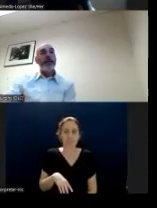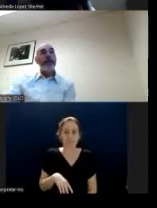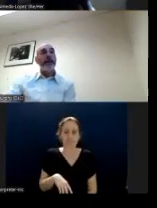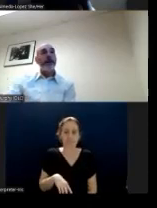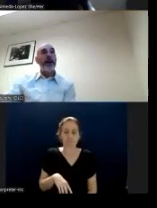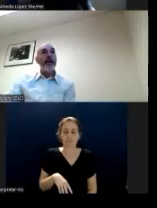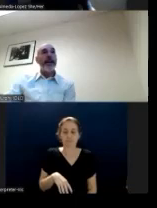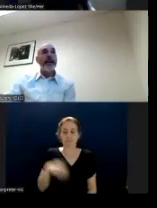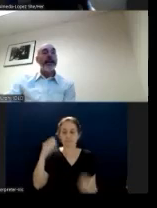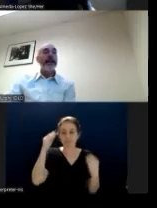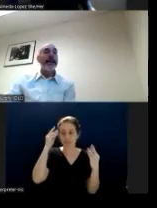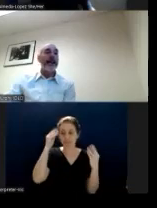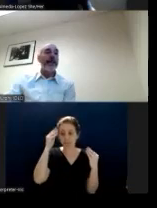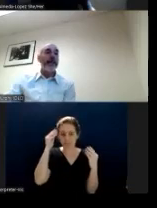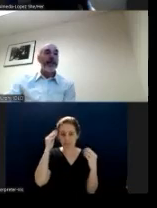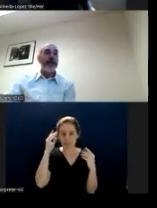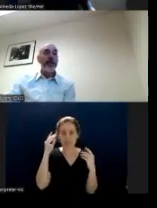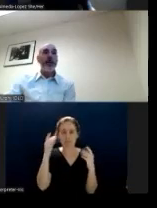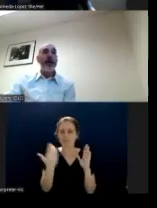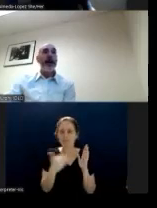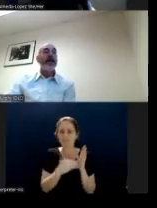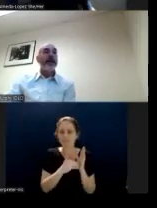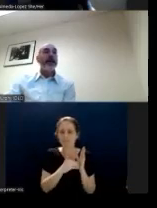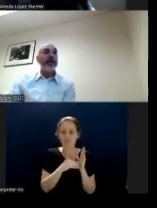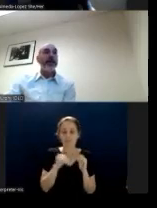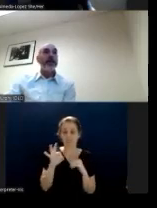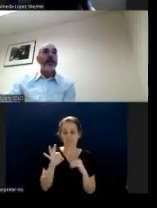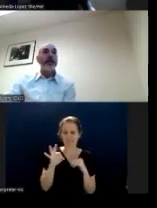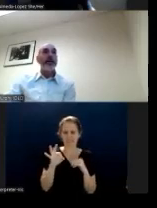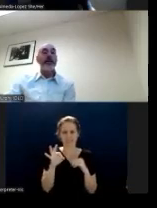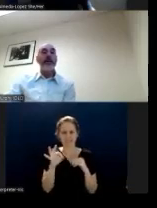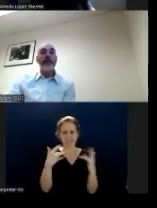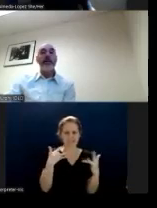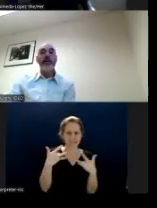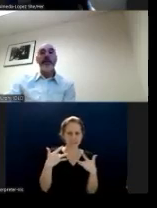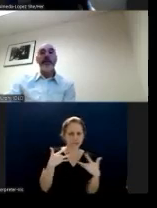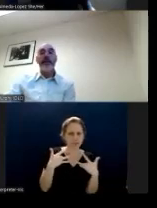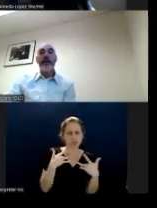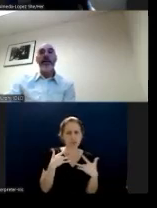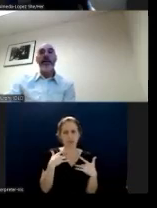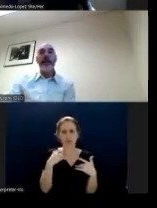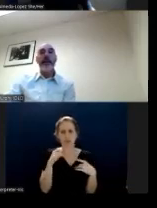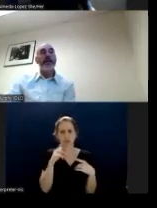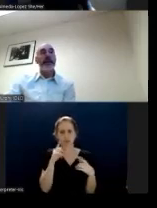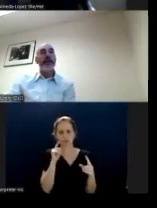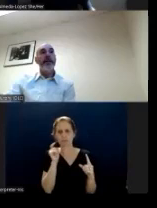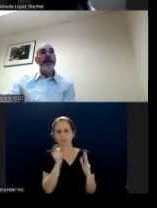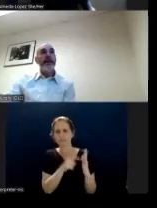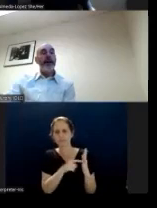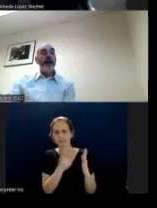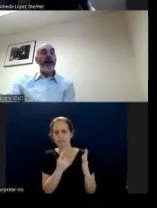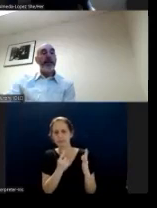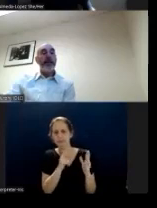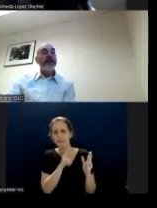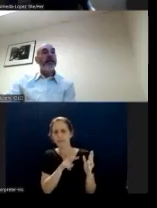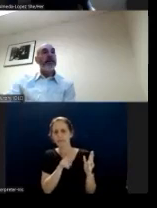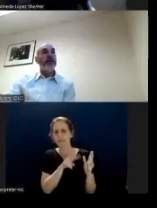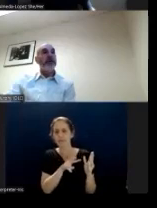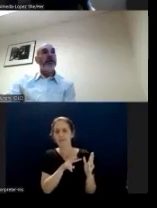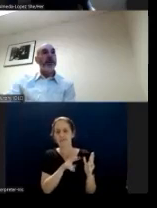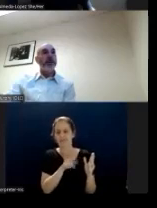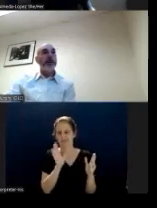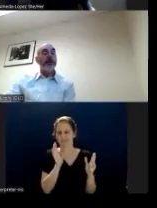and be thinking about. And again, if you have any concerns or see or hear of anything that